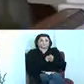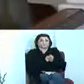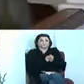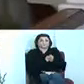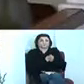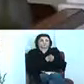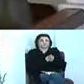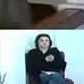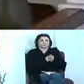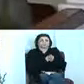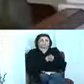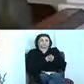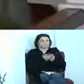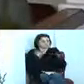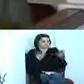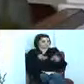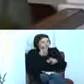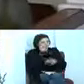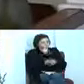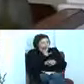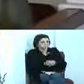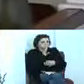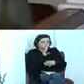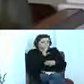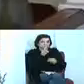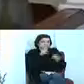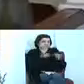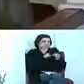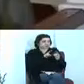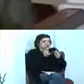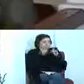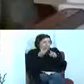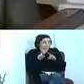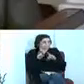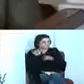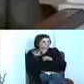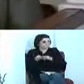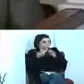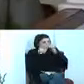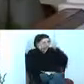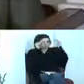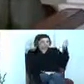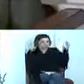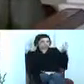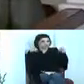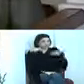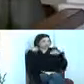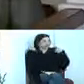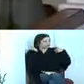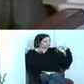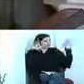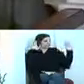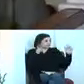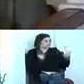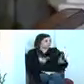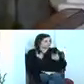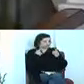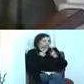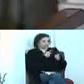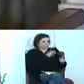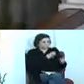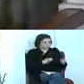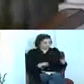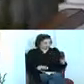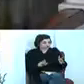Maybe God has spoken to you about going to that level, giving your life to Jesus Christ.